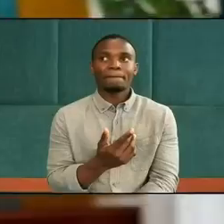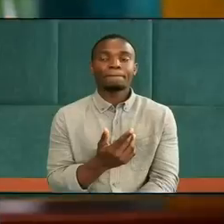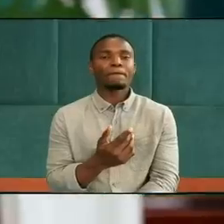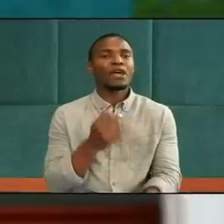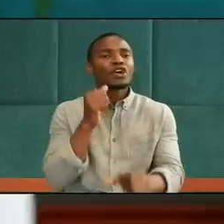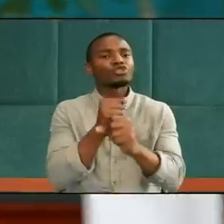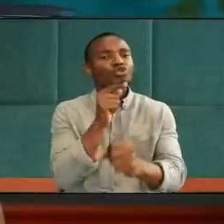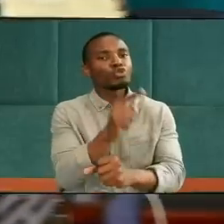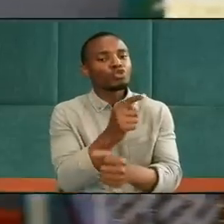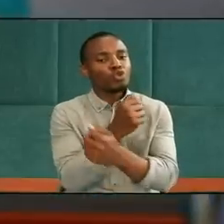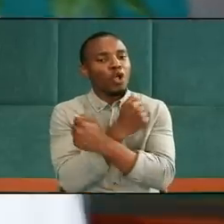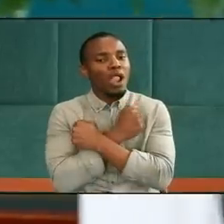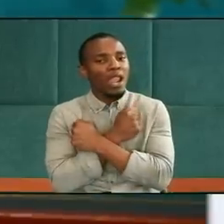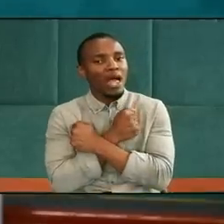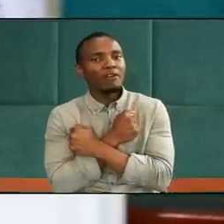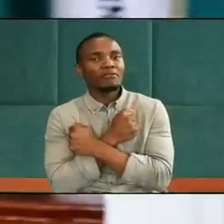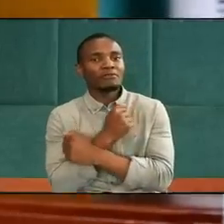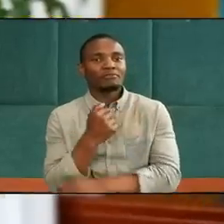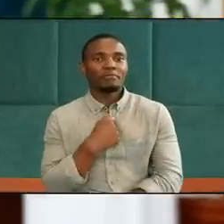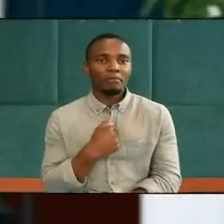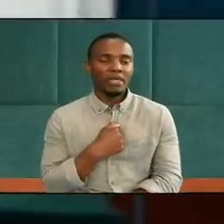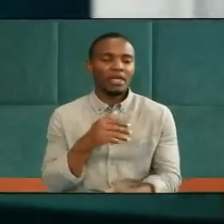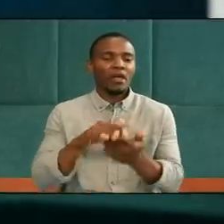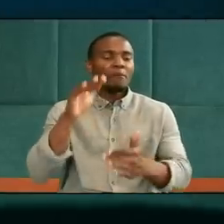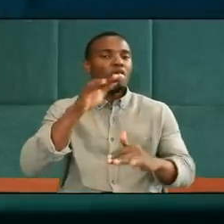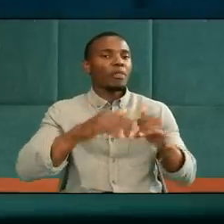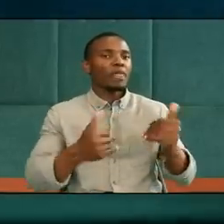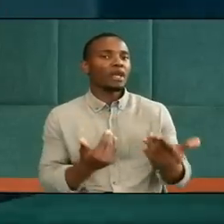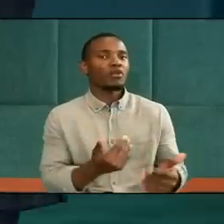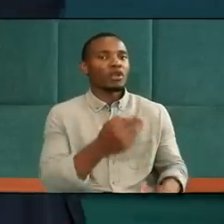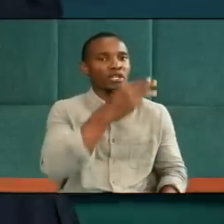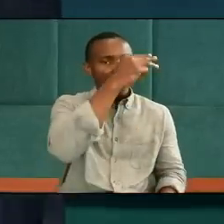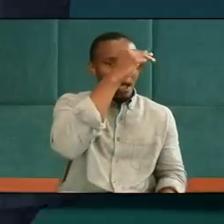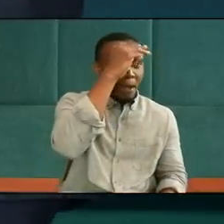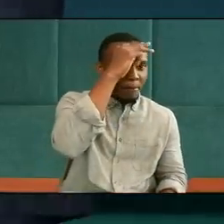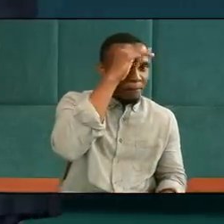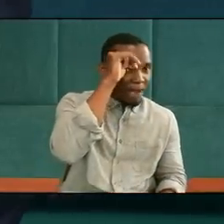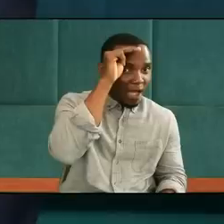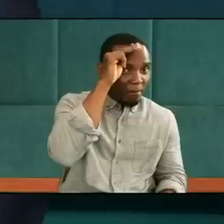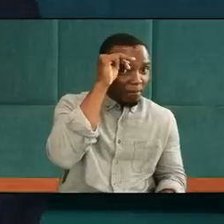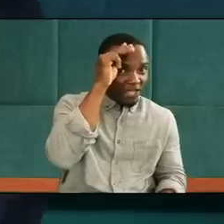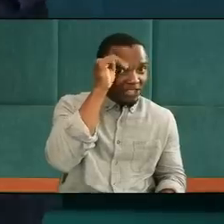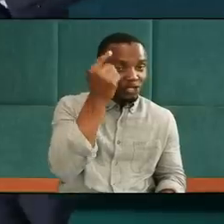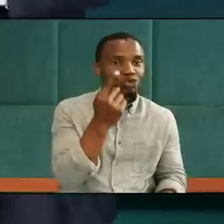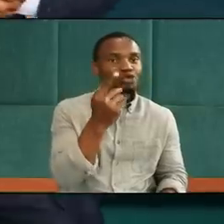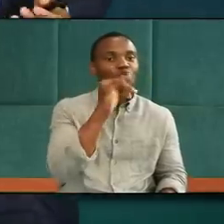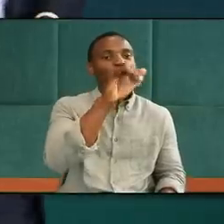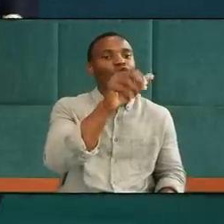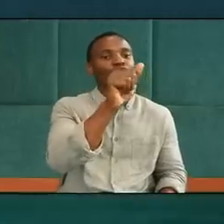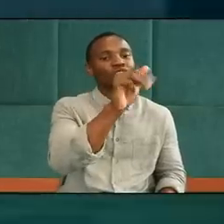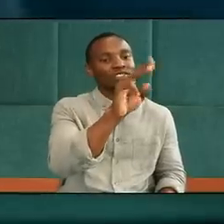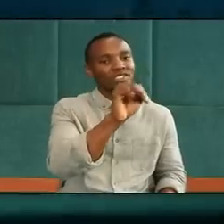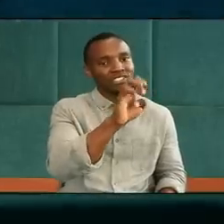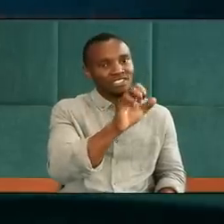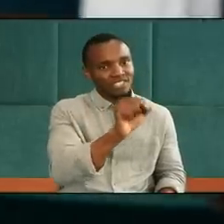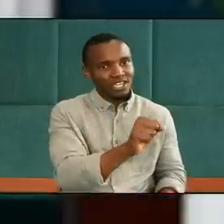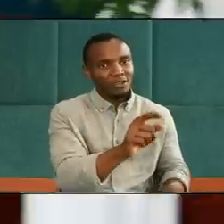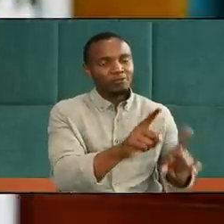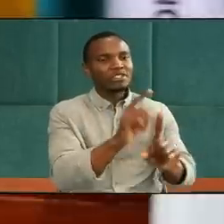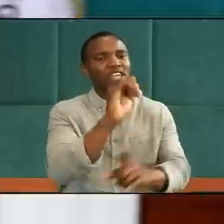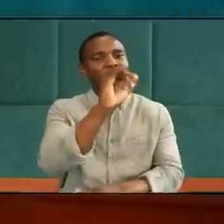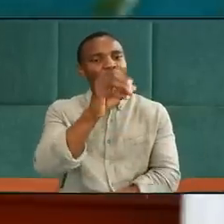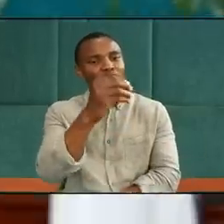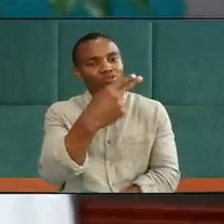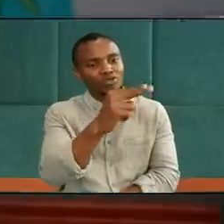Do you love me more than Matthew, James, and John? Do you love me more than them? Do you love